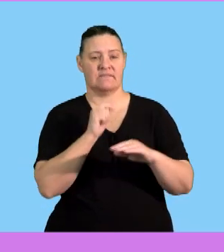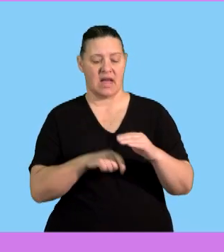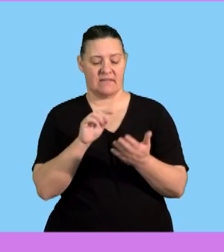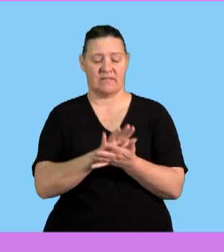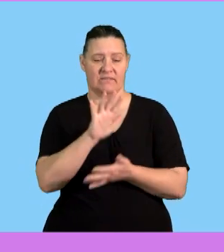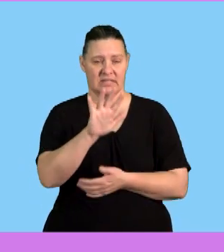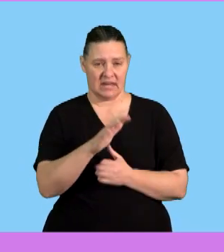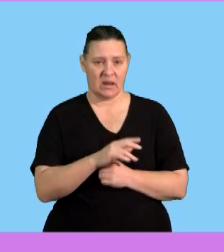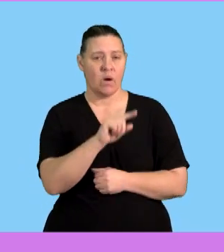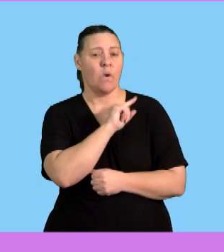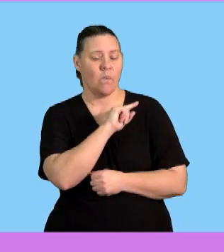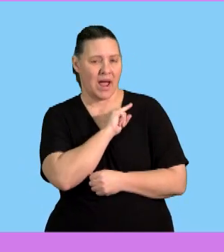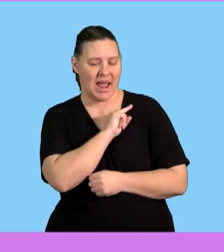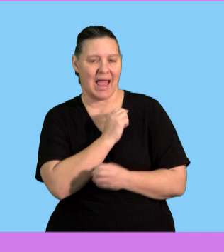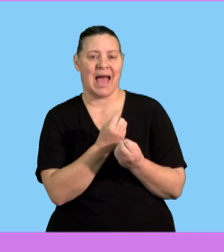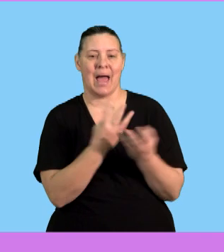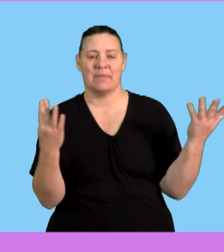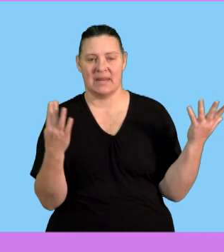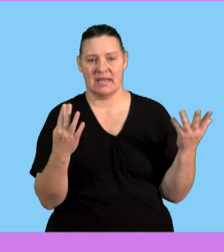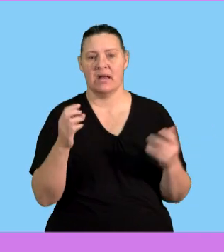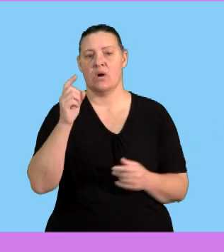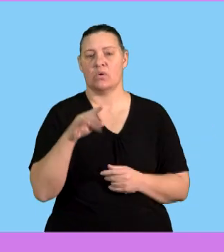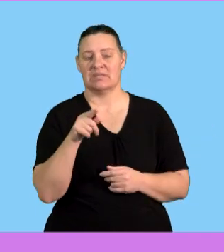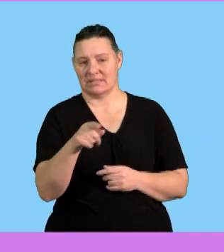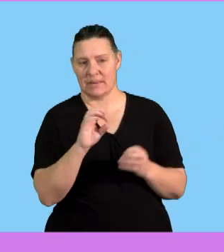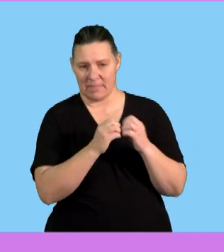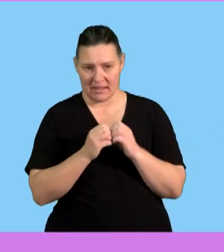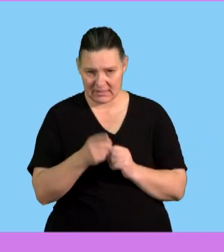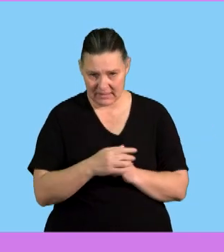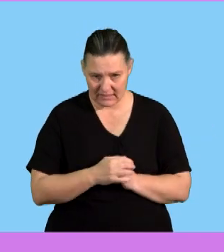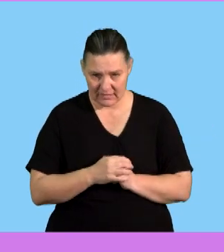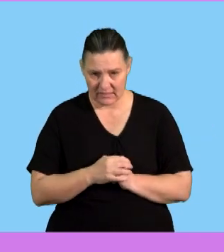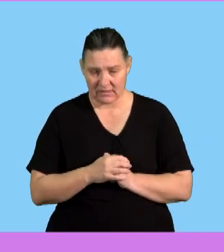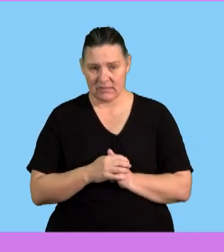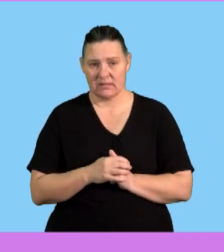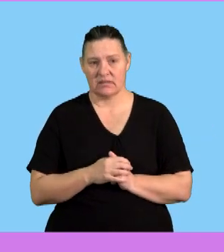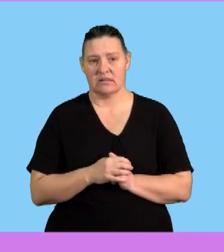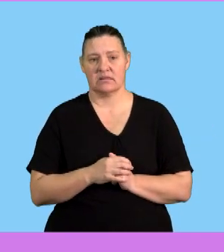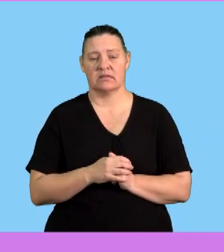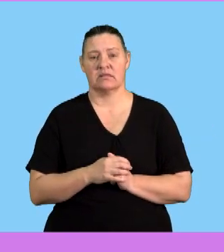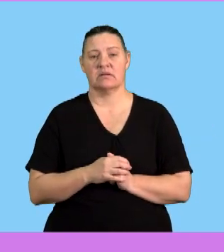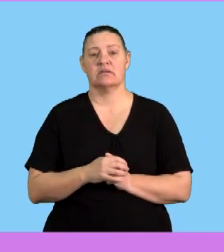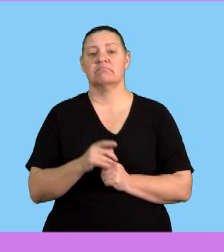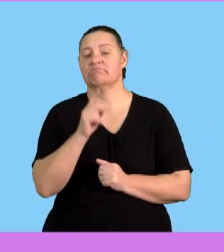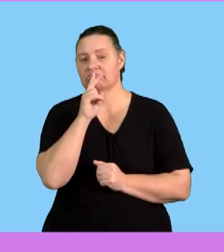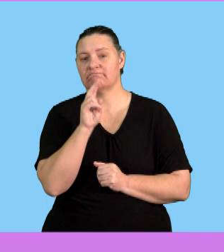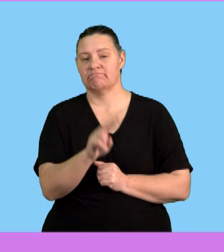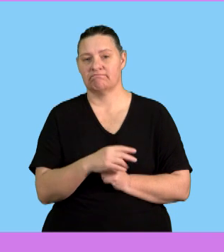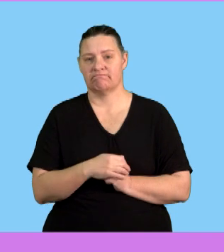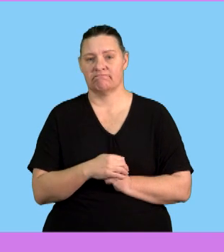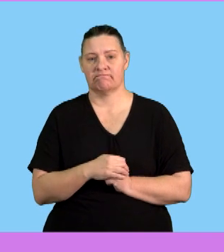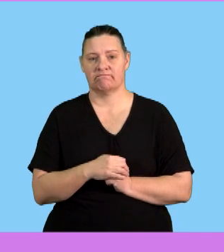by 15 because that is the number of quarters that he will produce. And then we'll